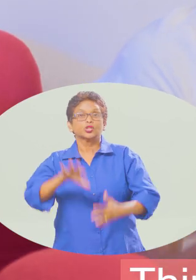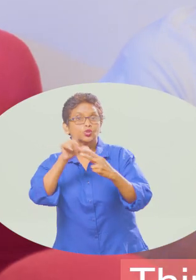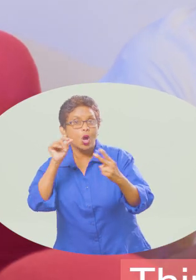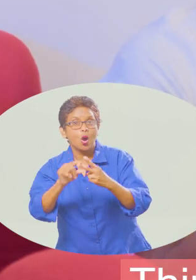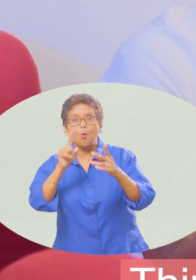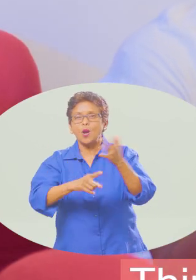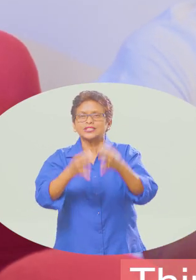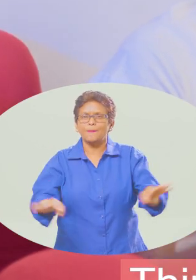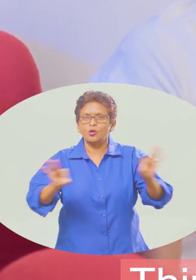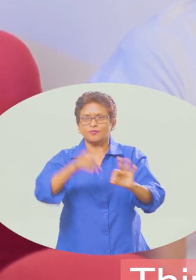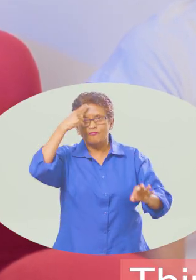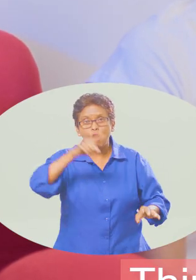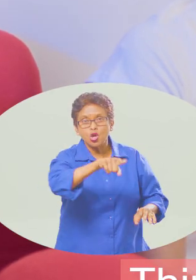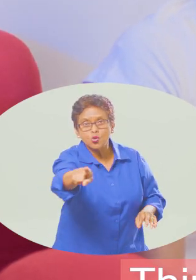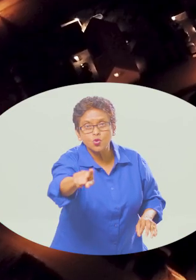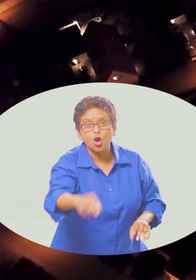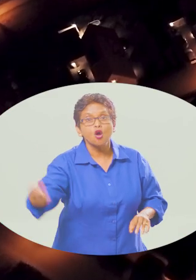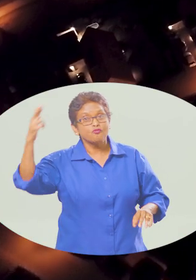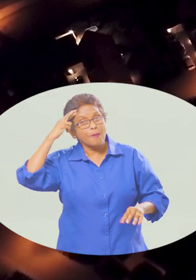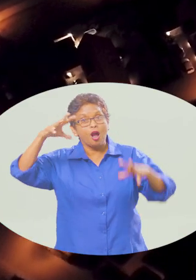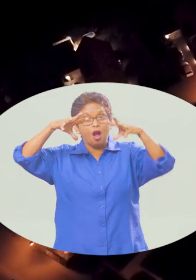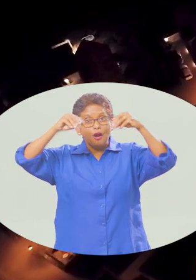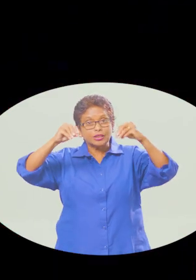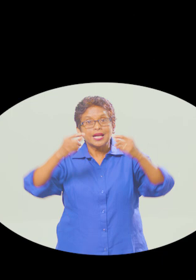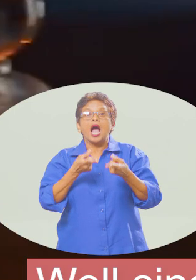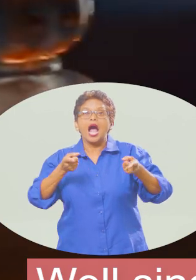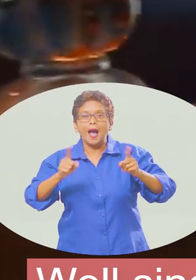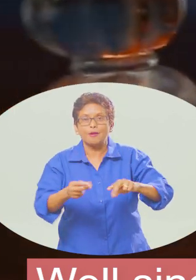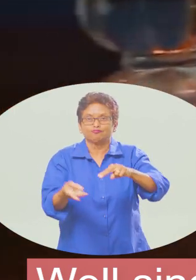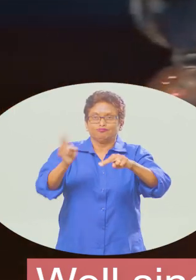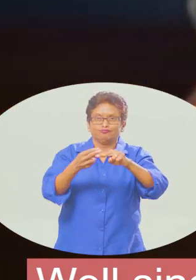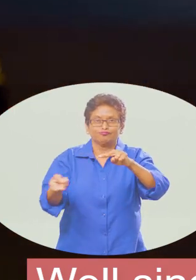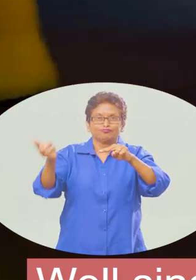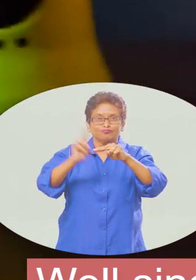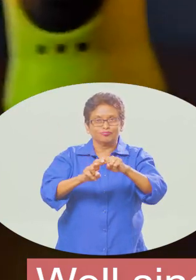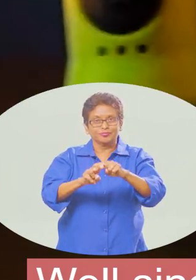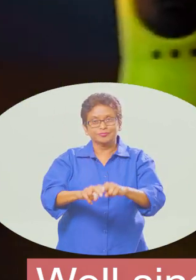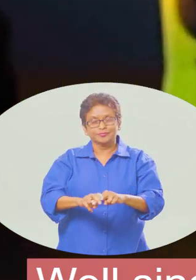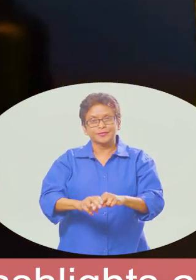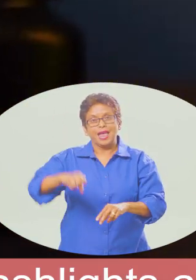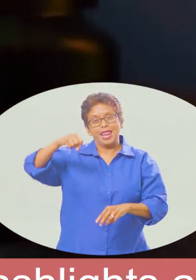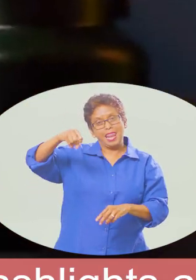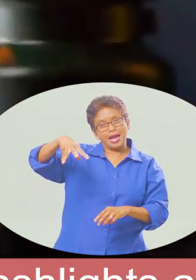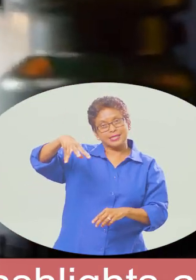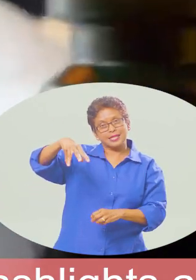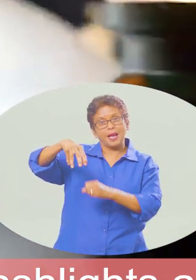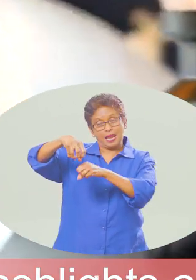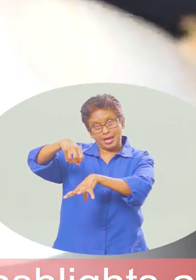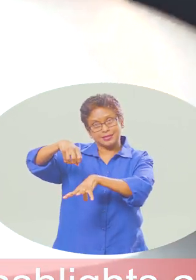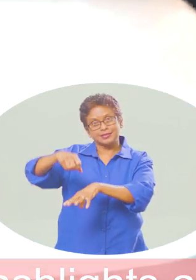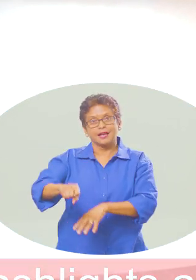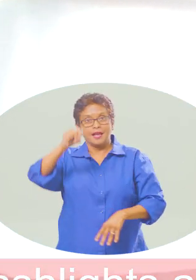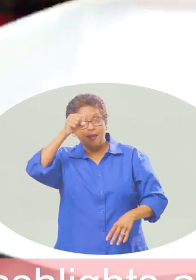Think about your unique requirements. Remember the power outage? Well, since then, I have increased the number of flashlights